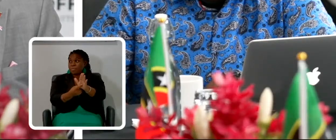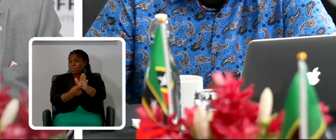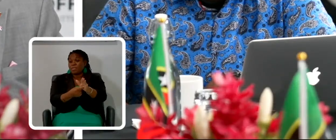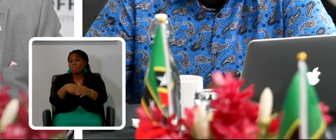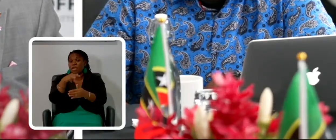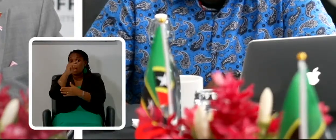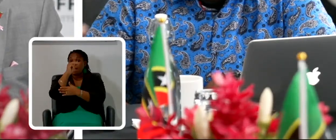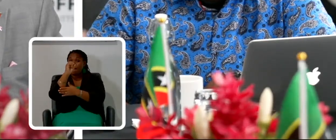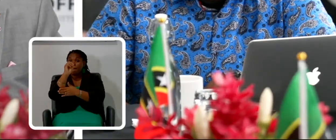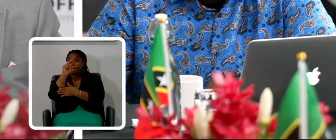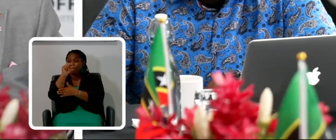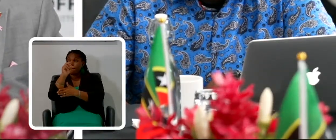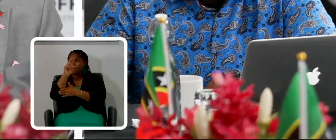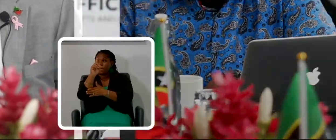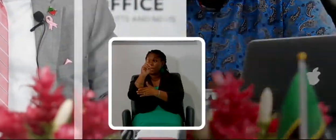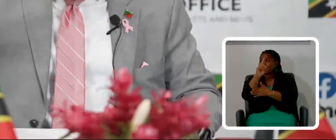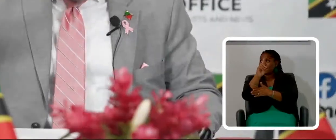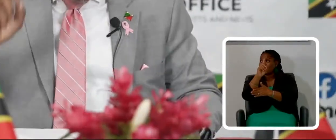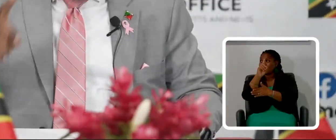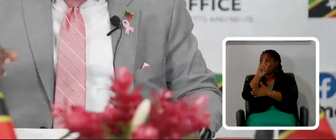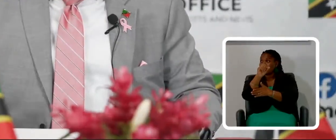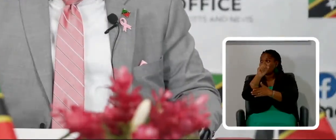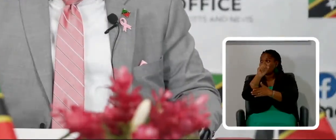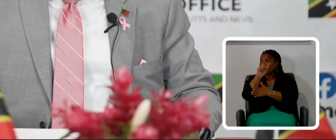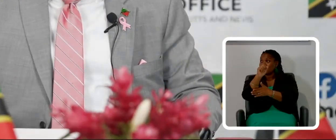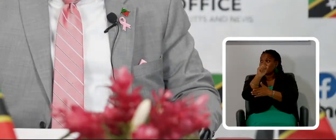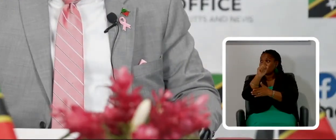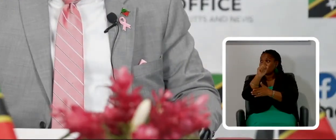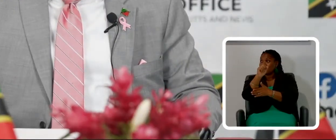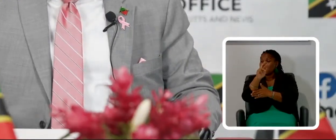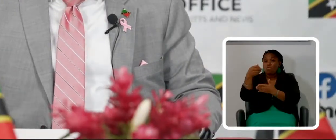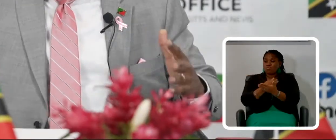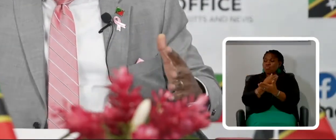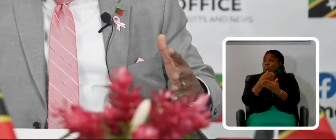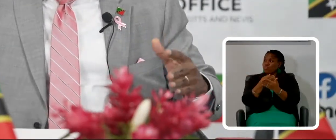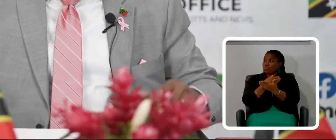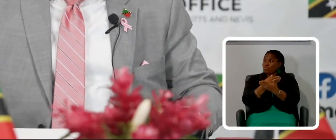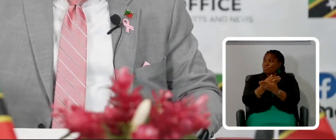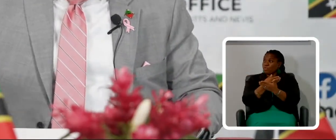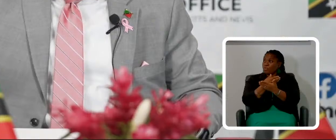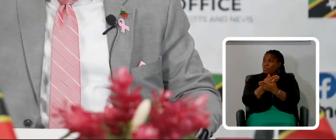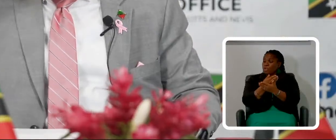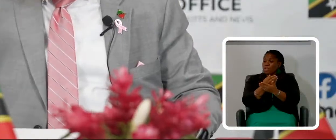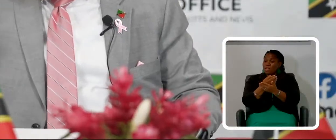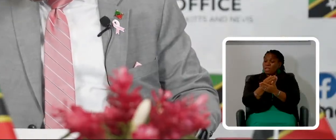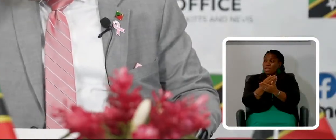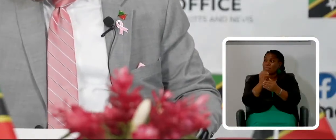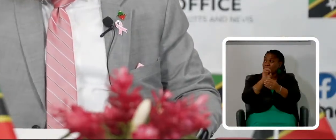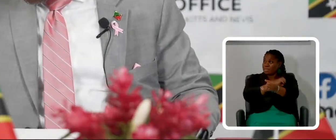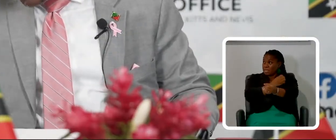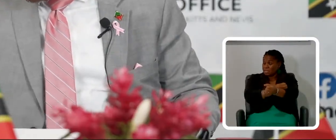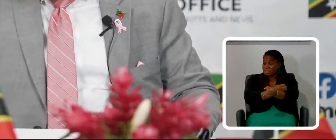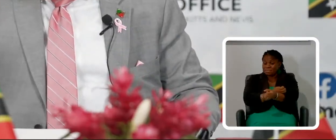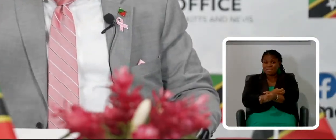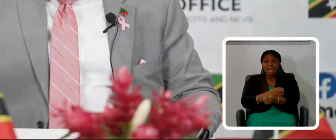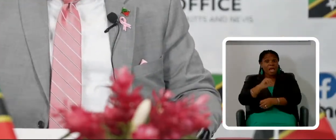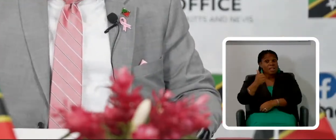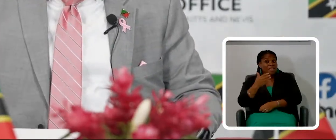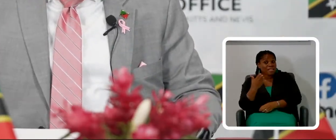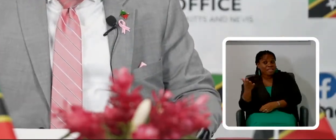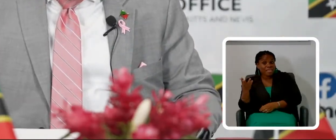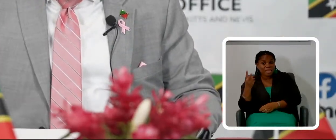the energy matter, and this is clean energy. The other thing that the UK is doing is that they have now introduced a 14 megawatt